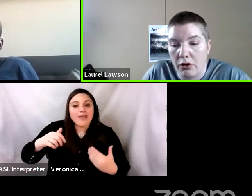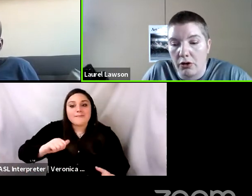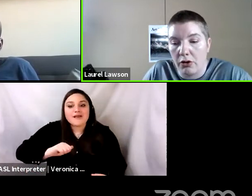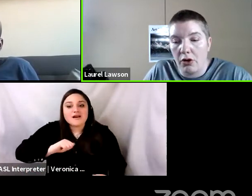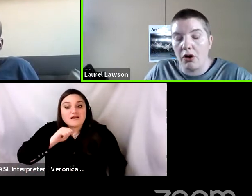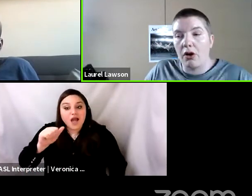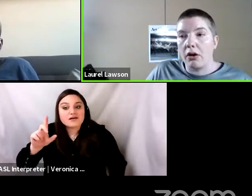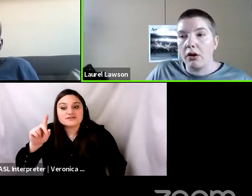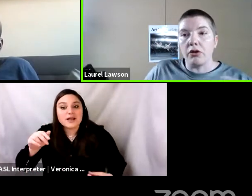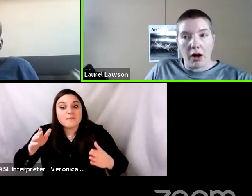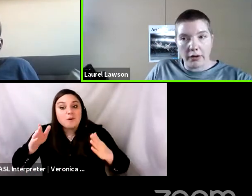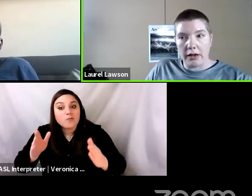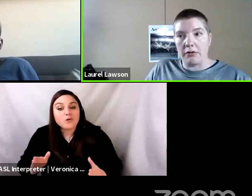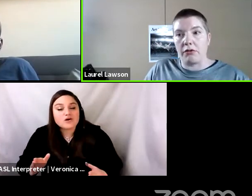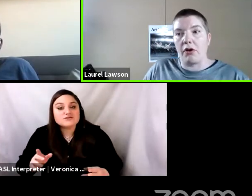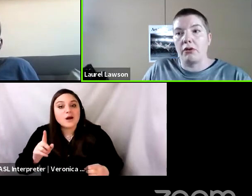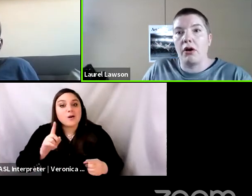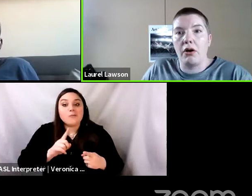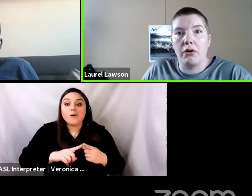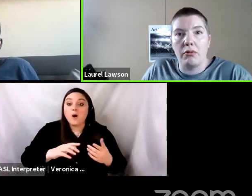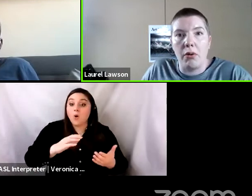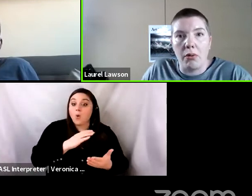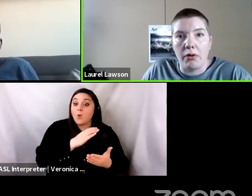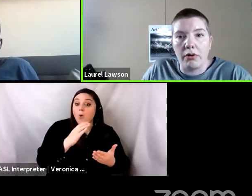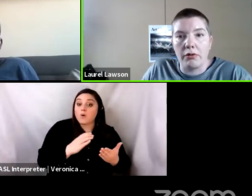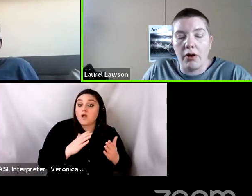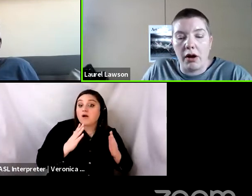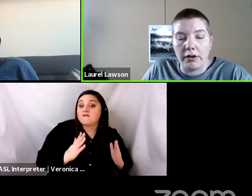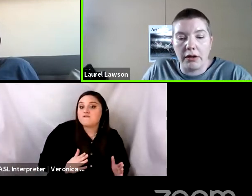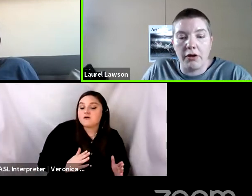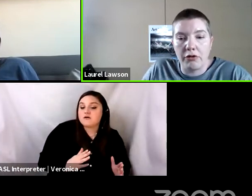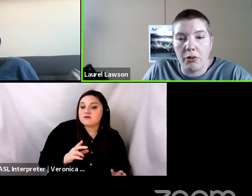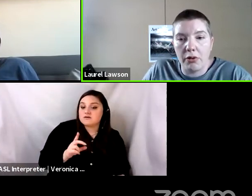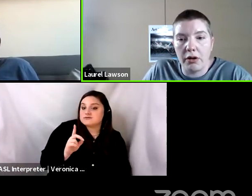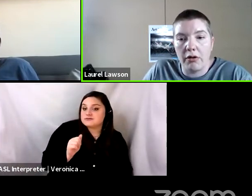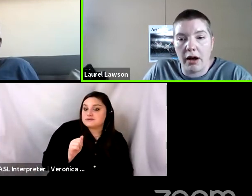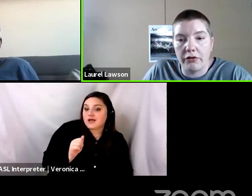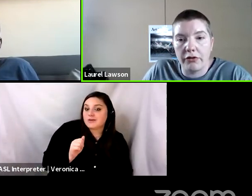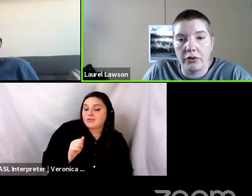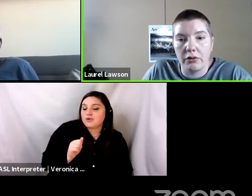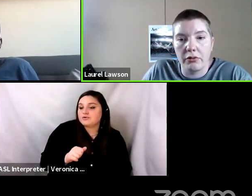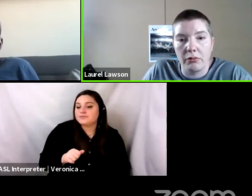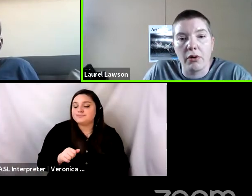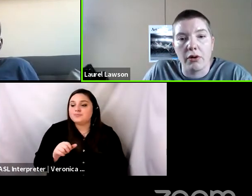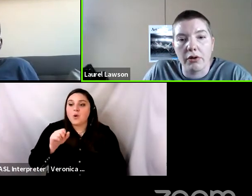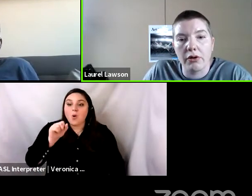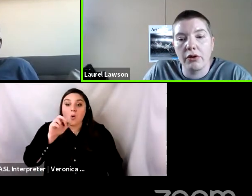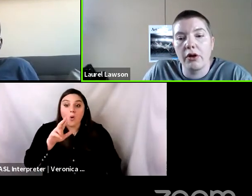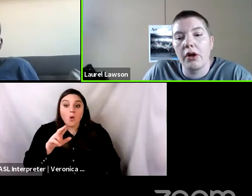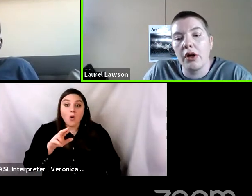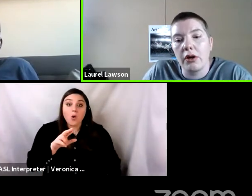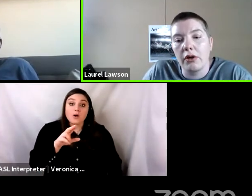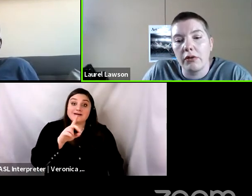working not in solo or not in self-choreographed